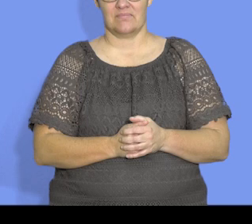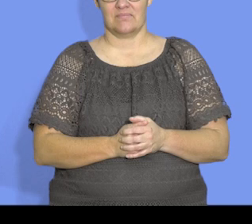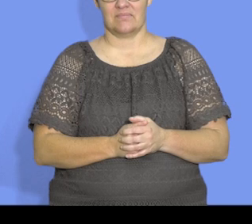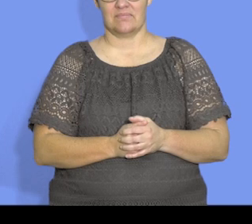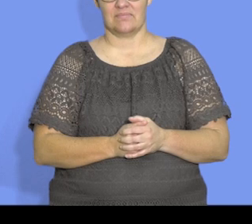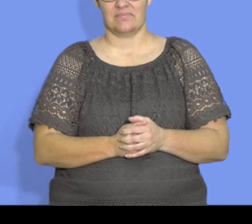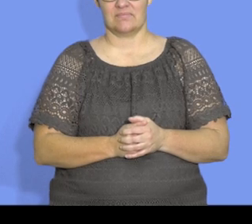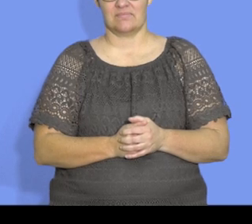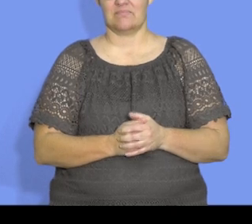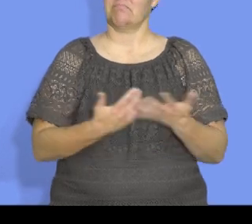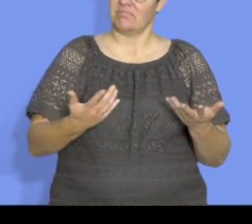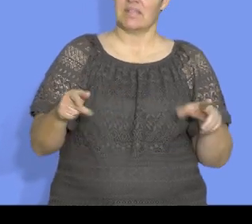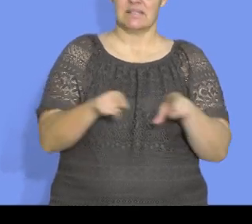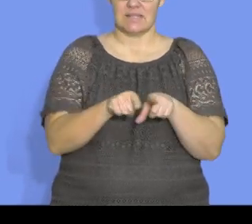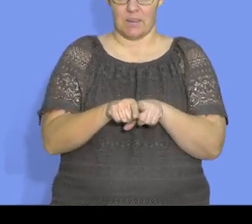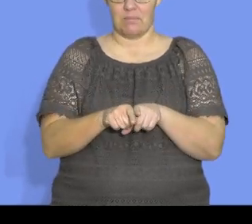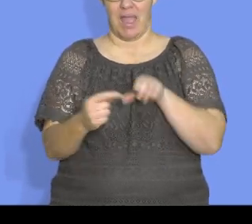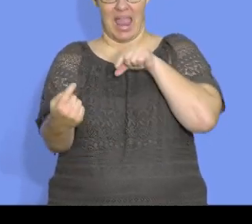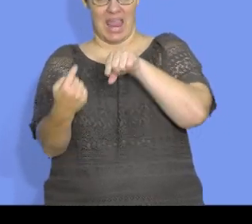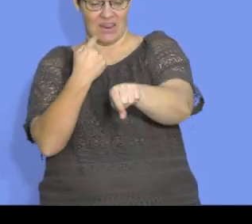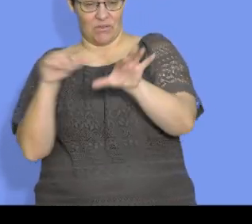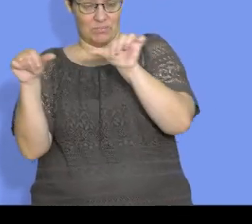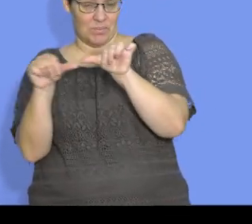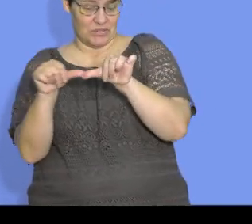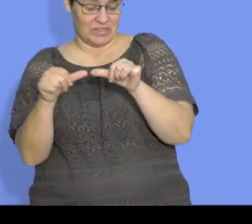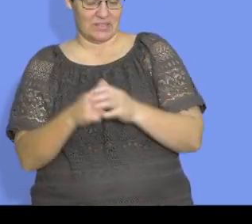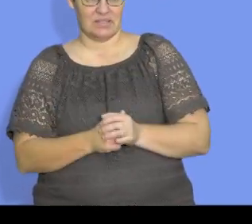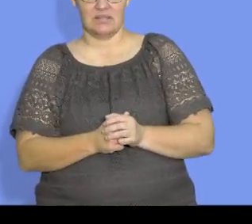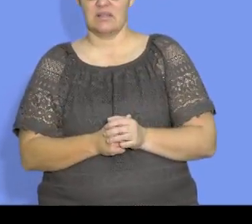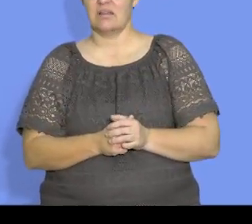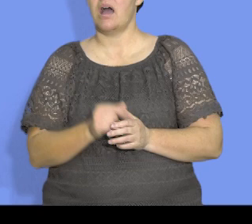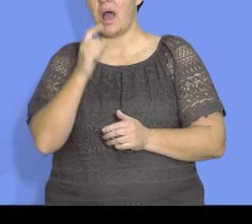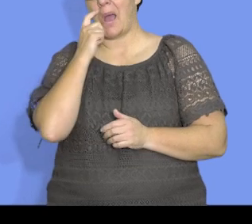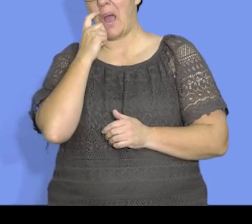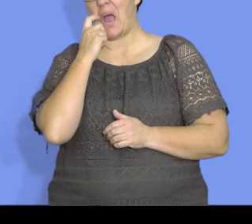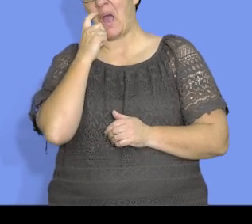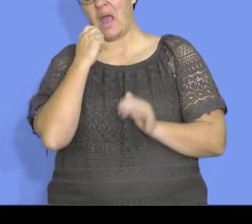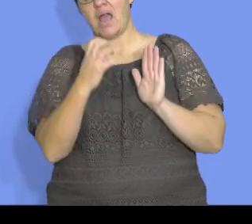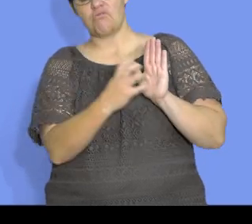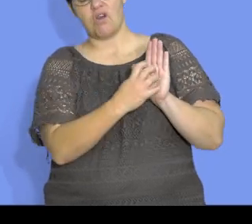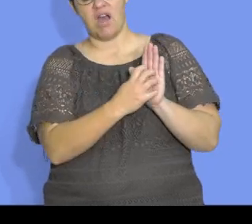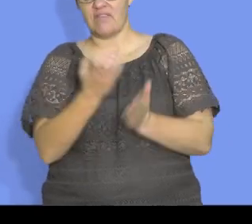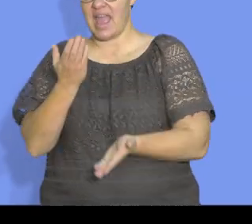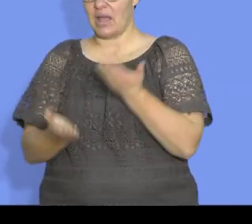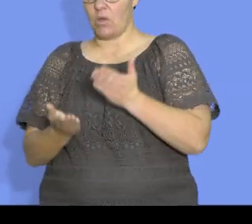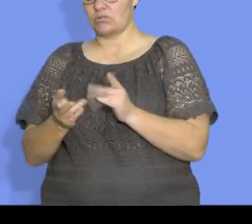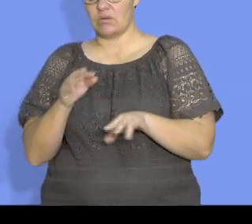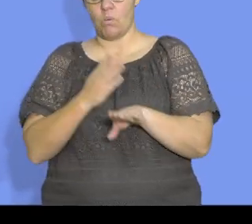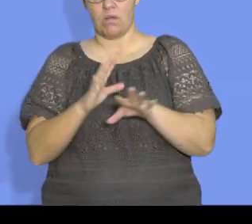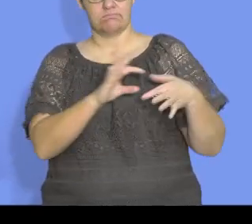the directly proportional relationship and the inversely proportional relationship, and see how the graphs and the equations work